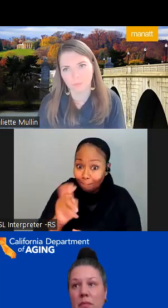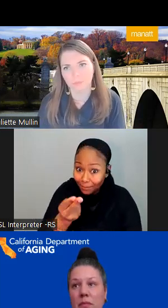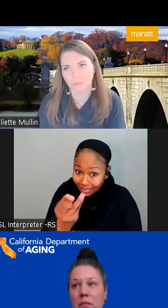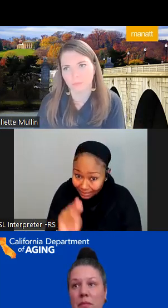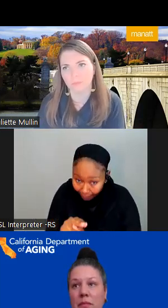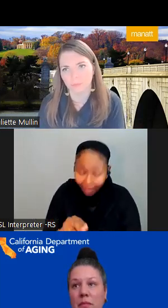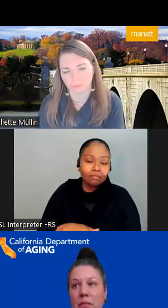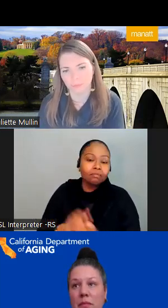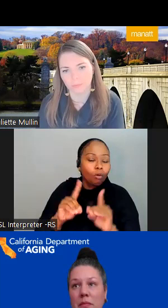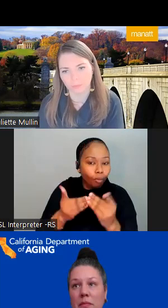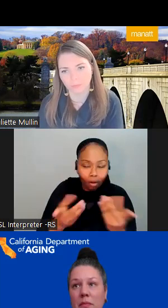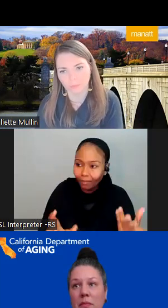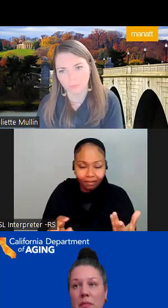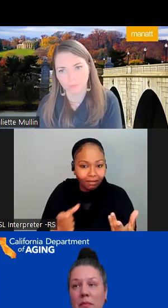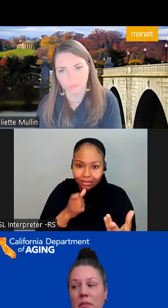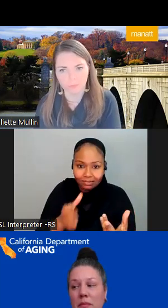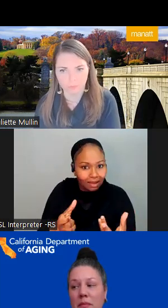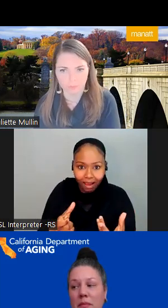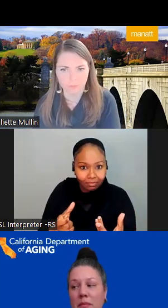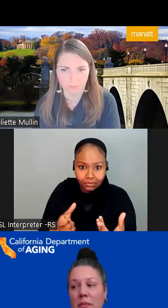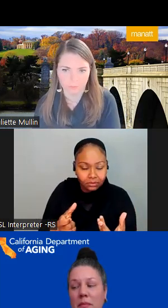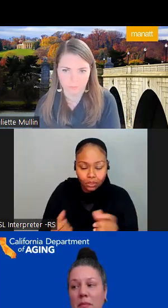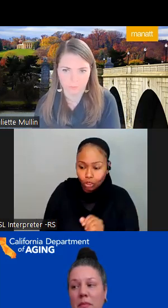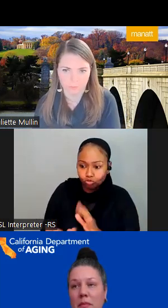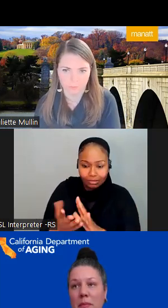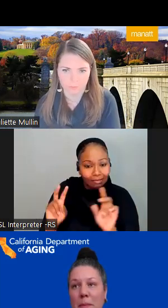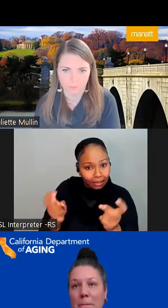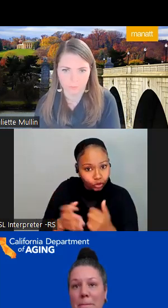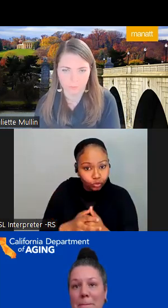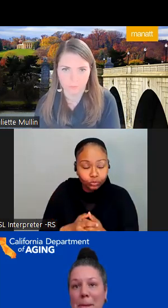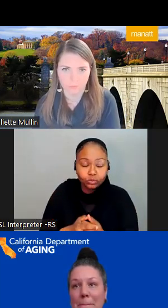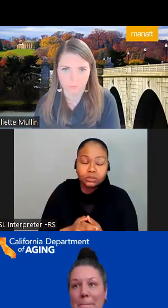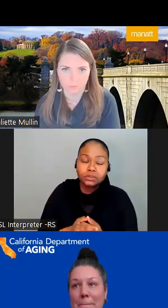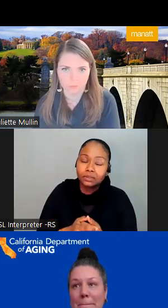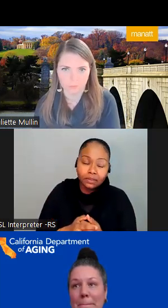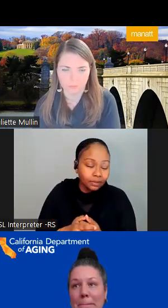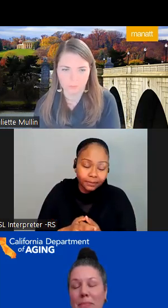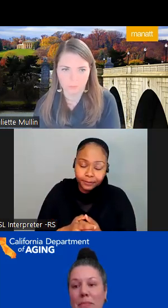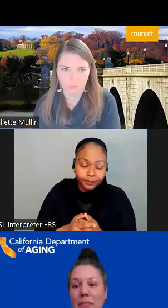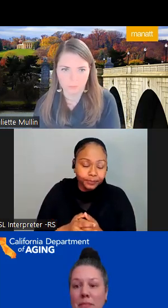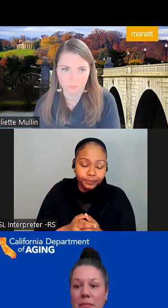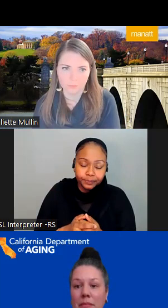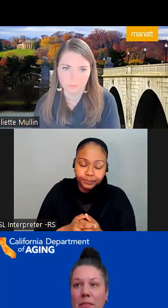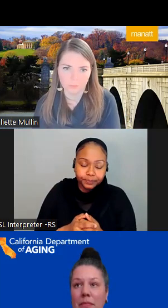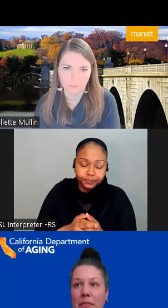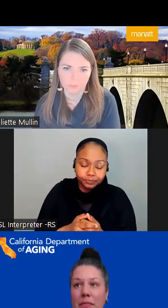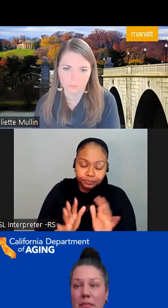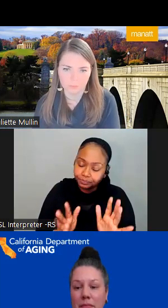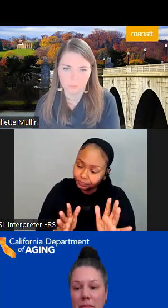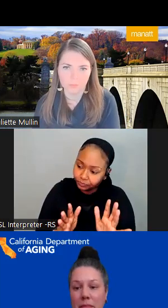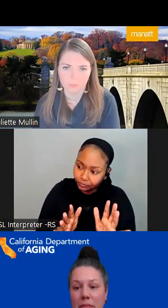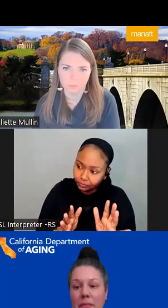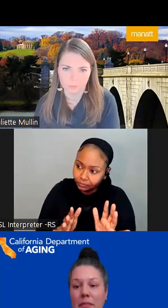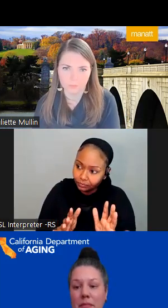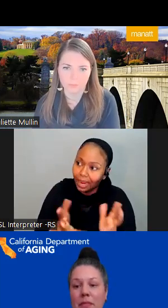set up to residents. I've come across this again and again, and I just, you know, have to